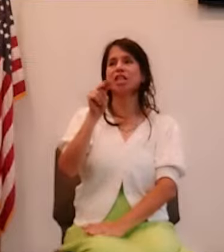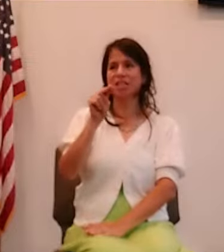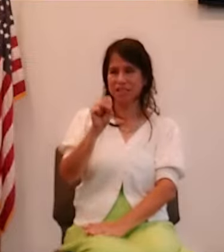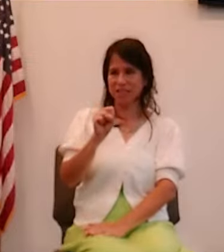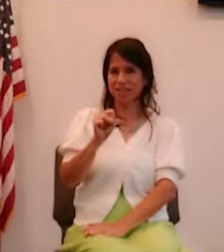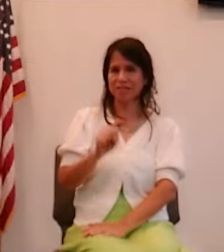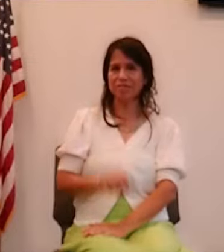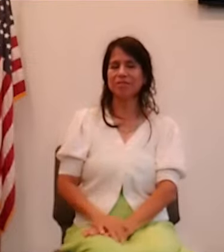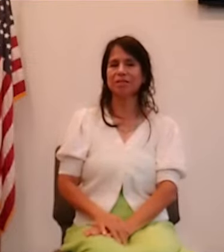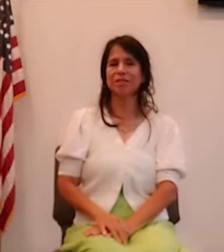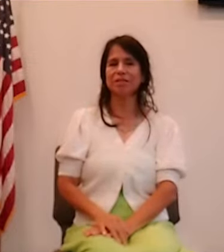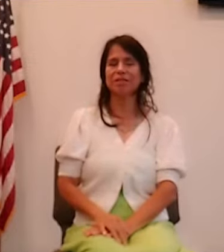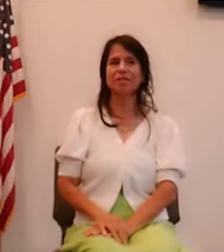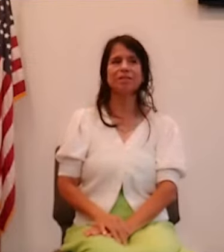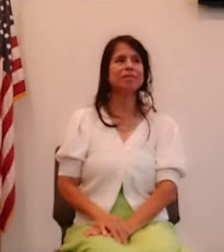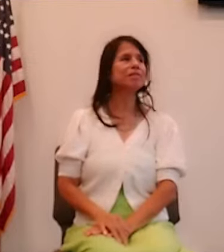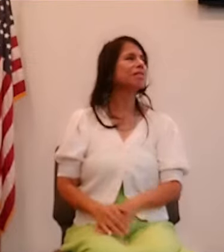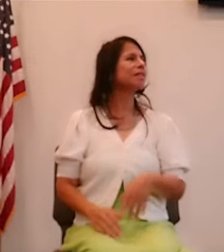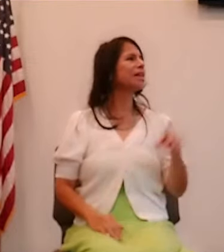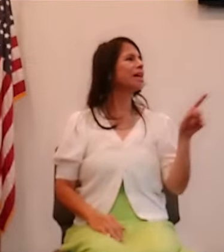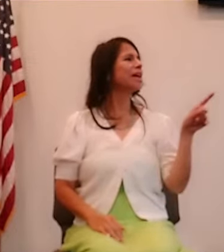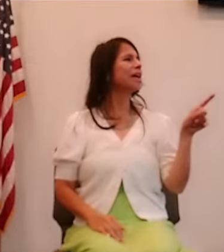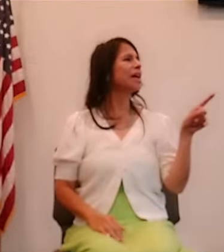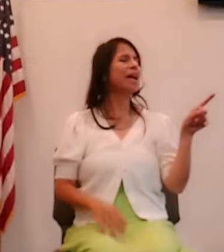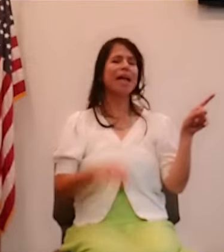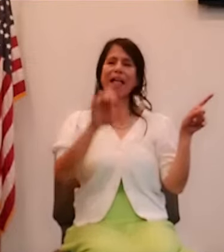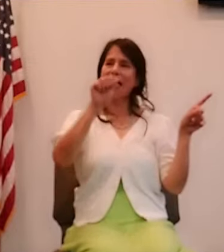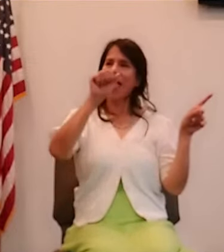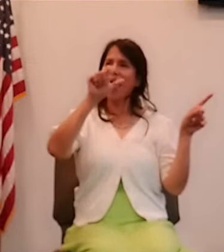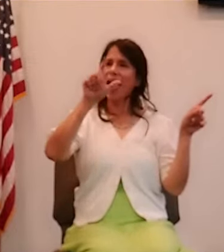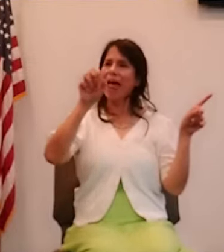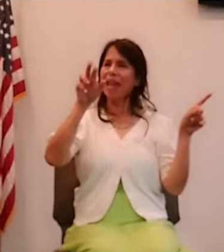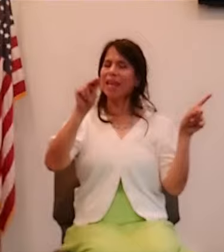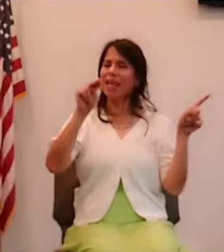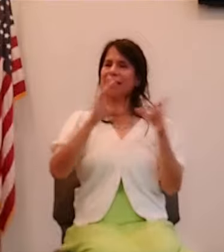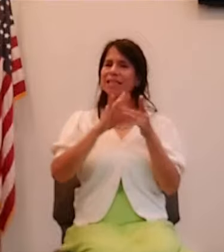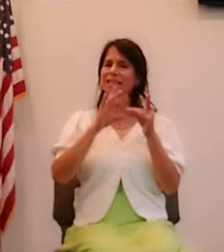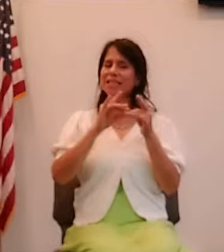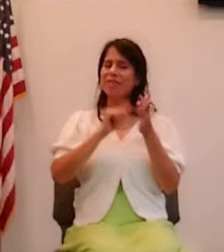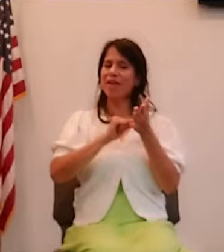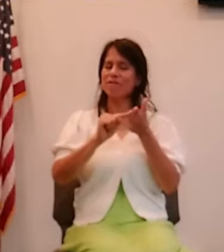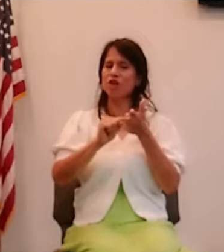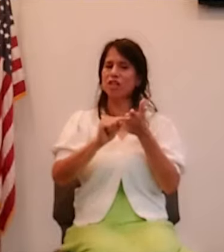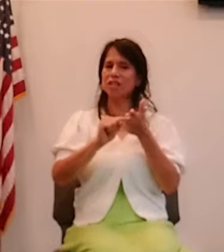Actually, Alan even cited that verse as well. And what it says is